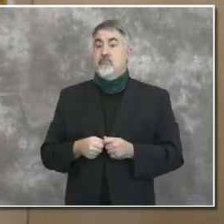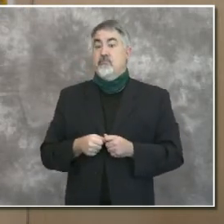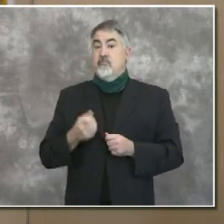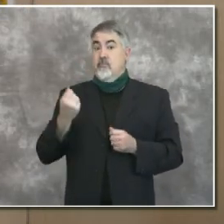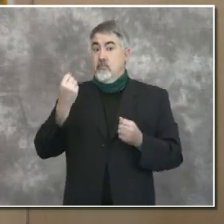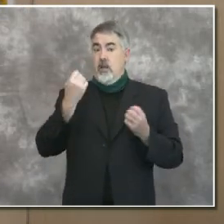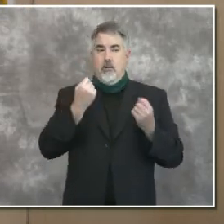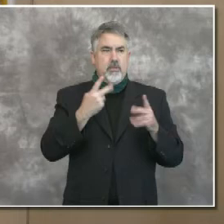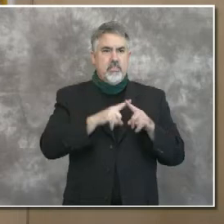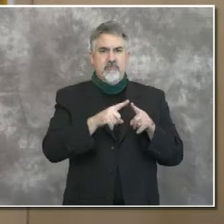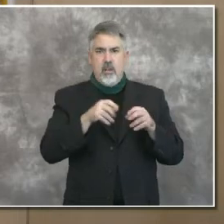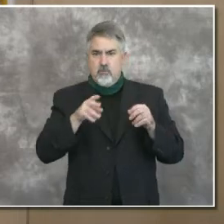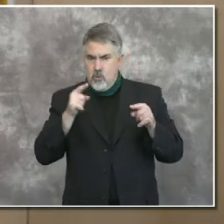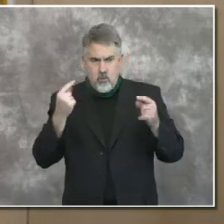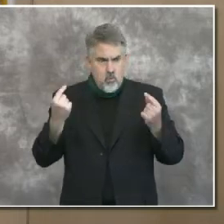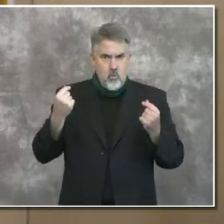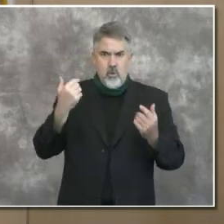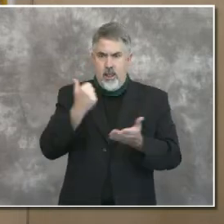just want